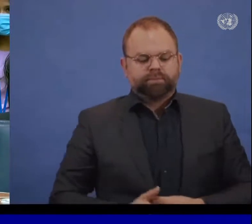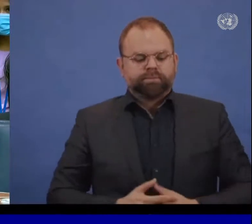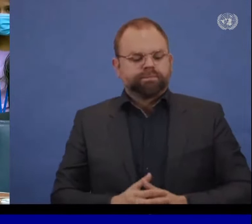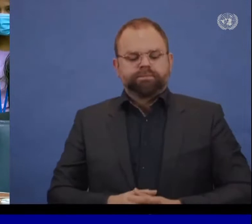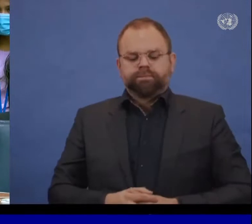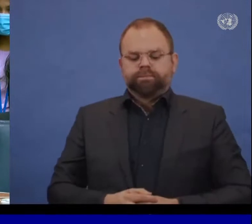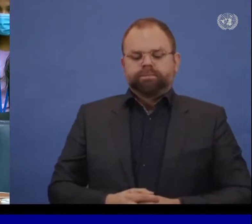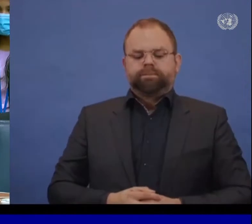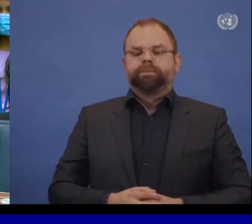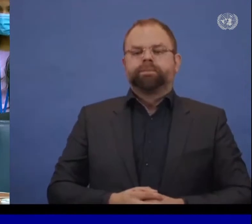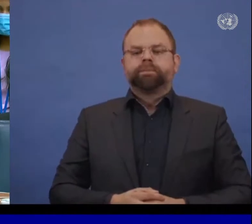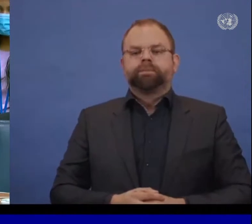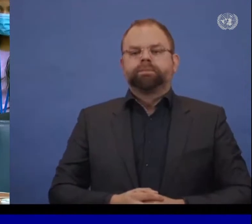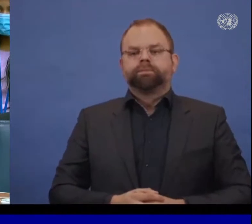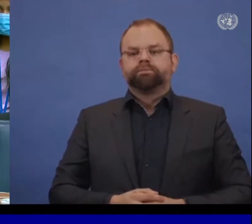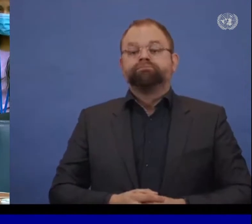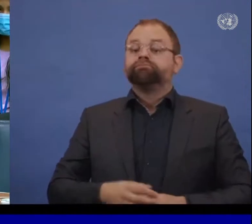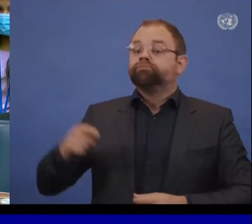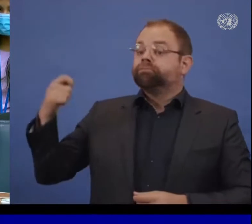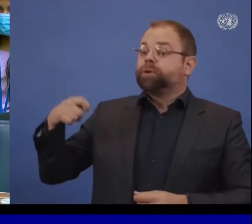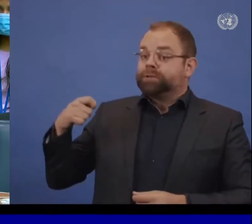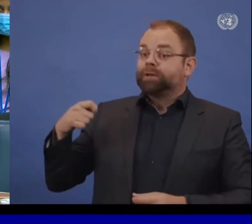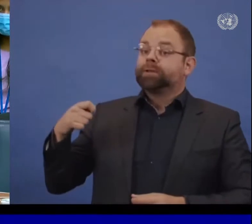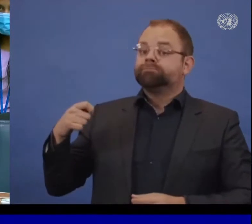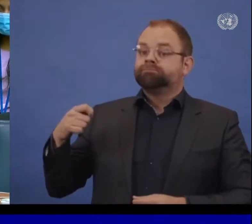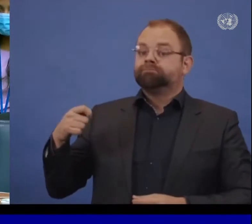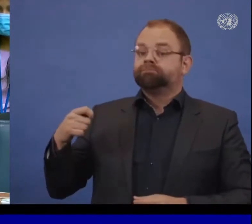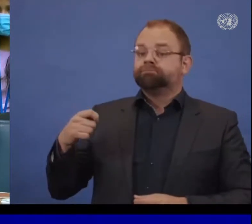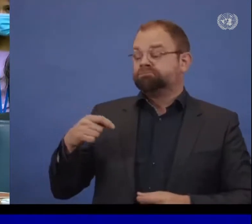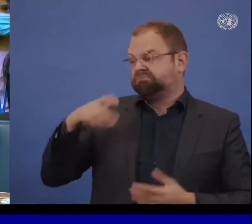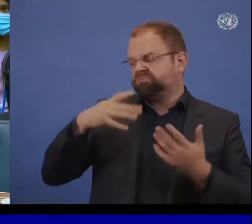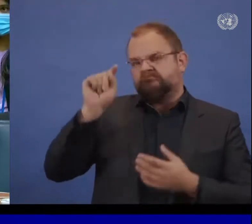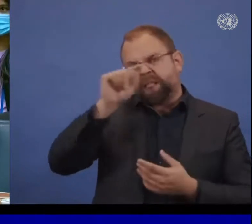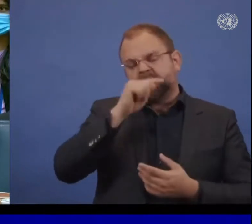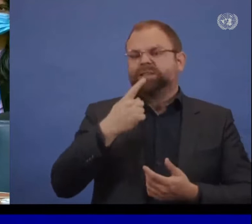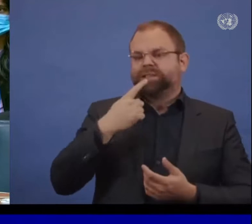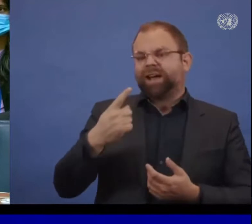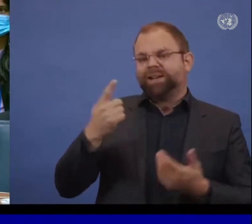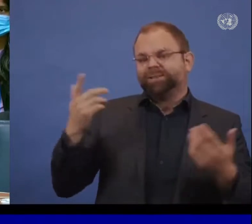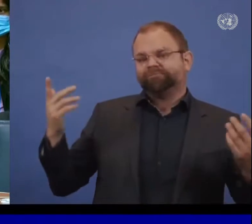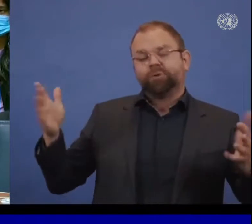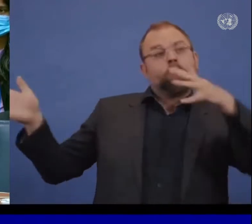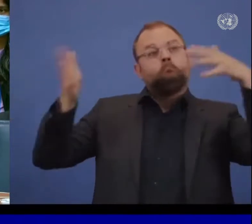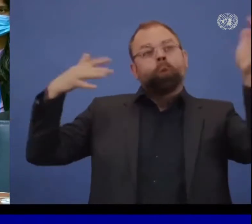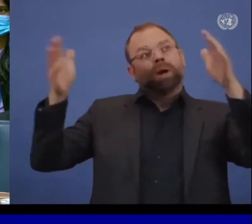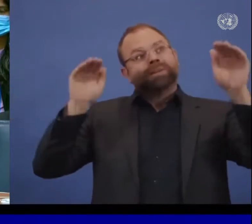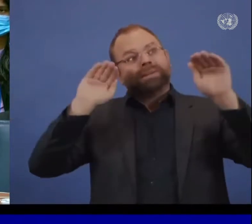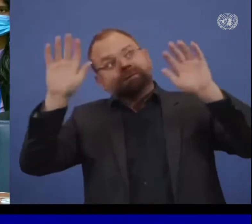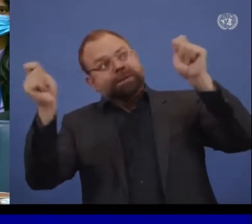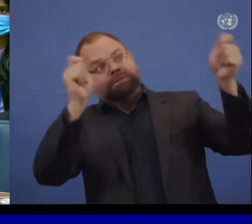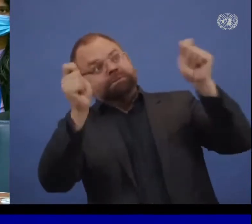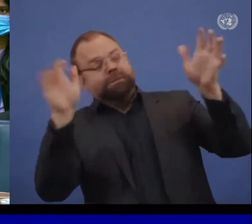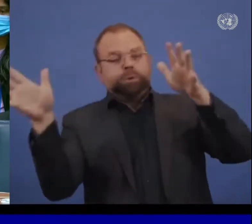sails to always reach our destination. Taking a cue from that cliche, the roadmap to dealing with